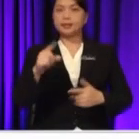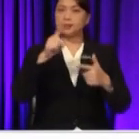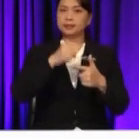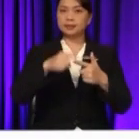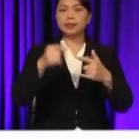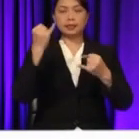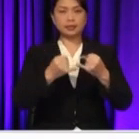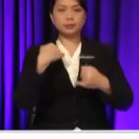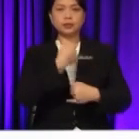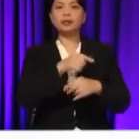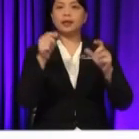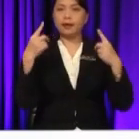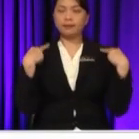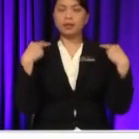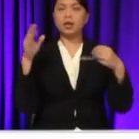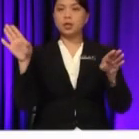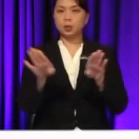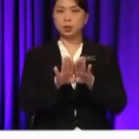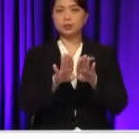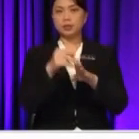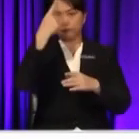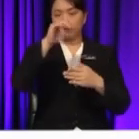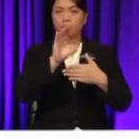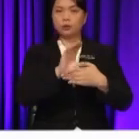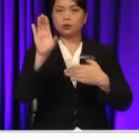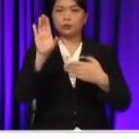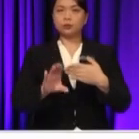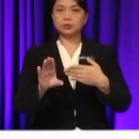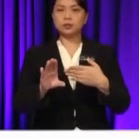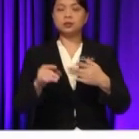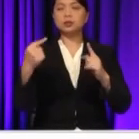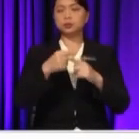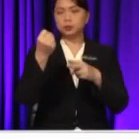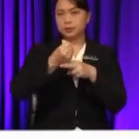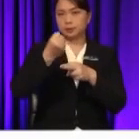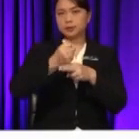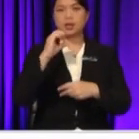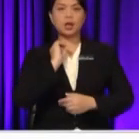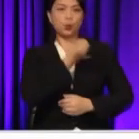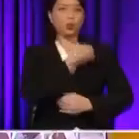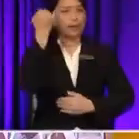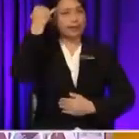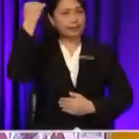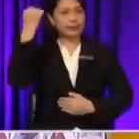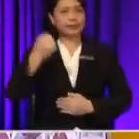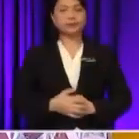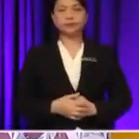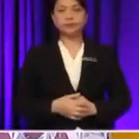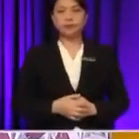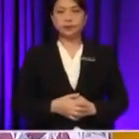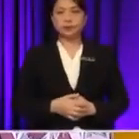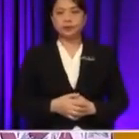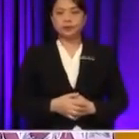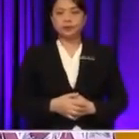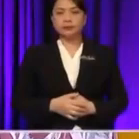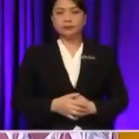last but not least, we have closing paragraph or conclusion where we are going to summarize our ideas. Mm-hmm. All right. Okay. So